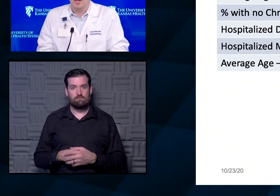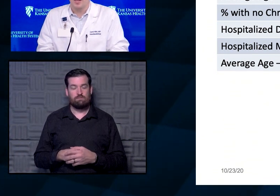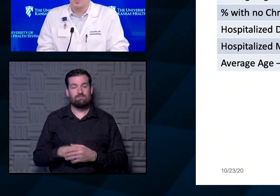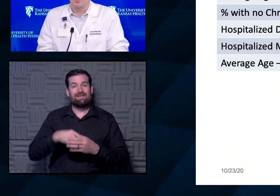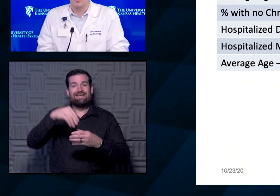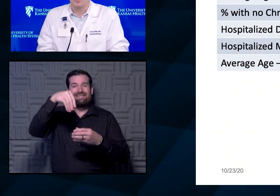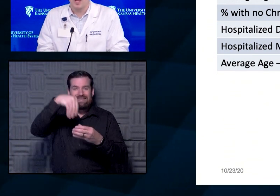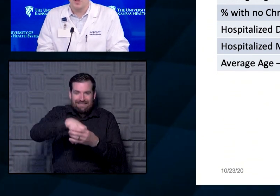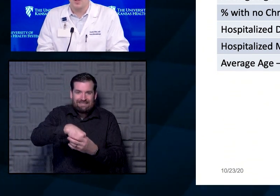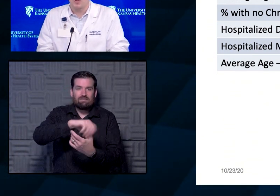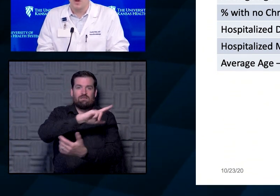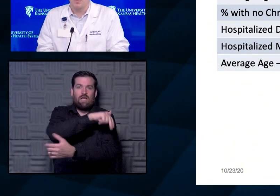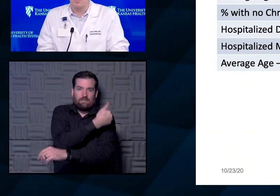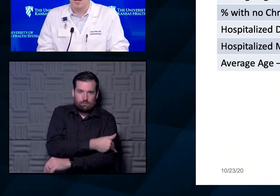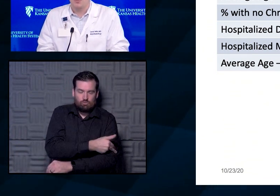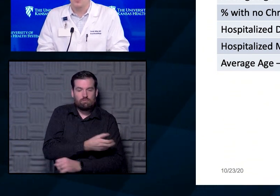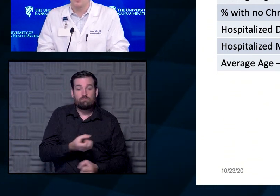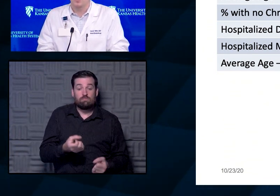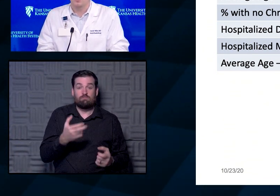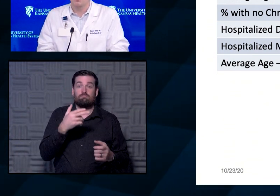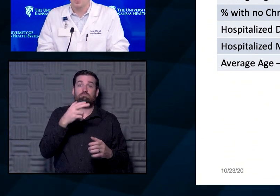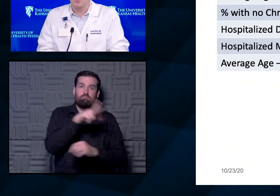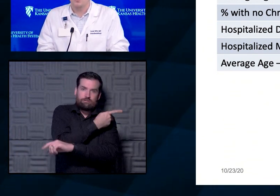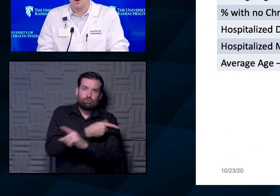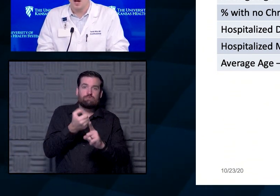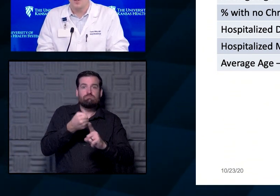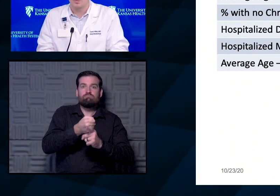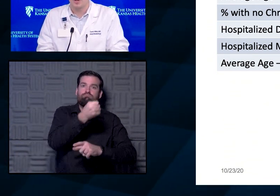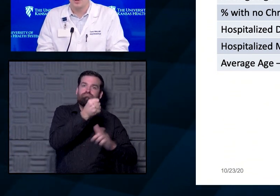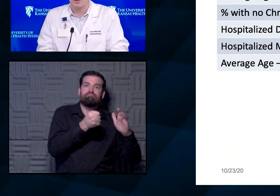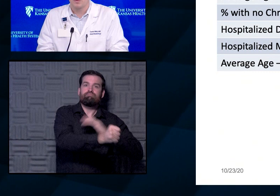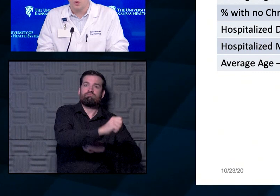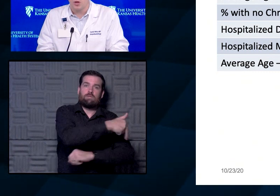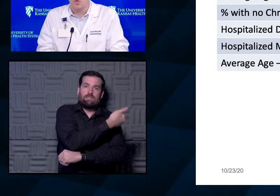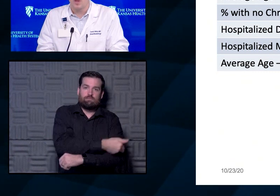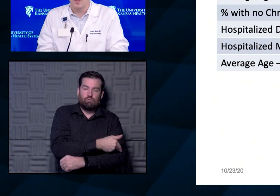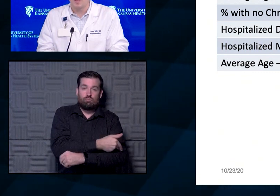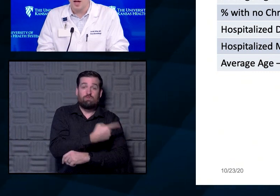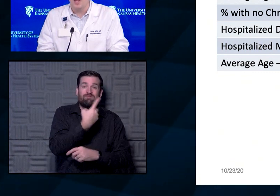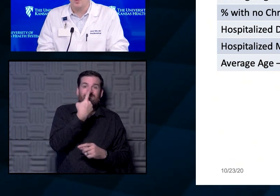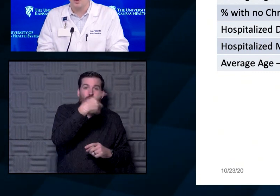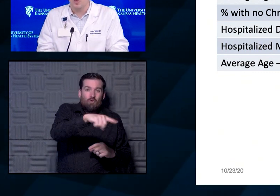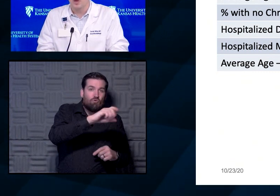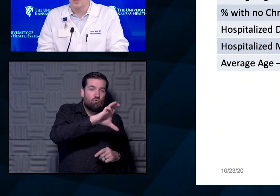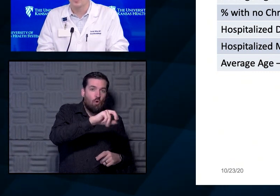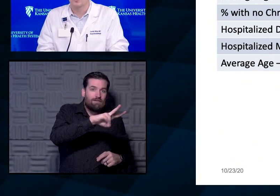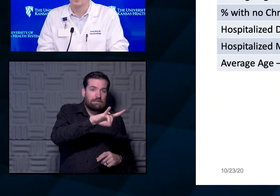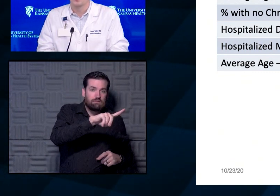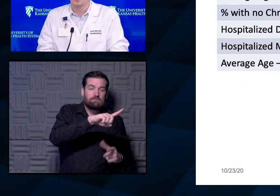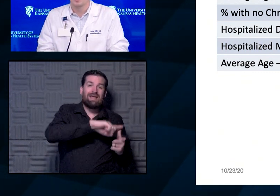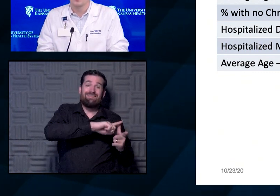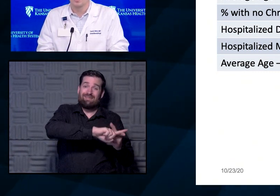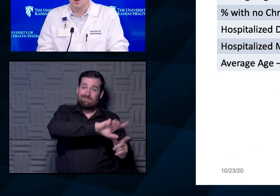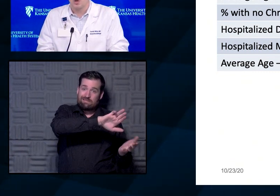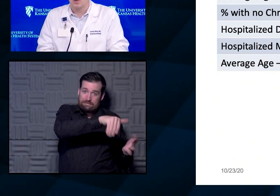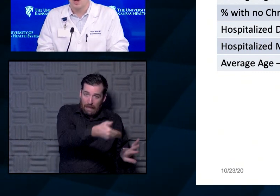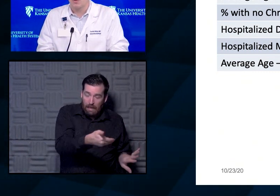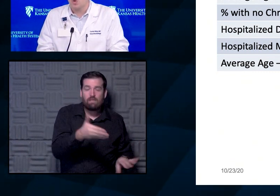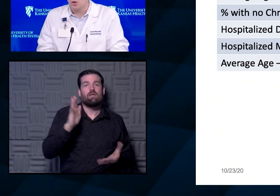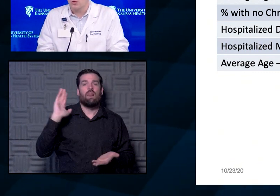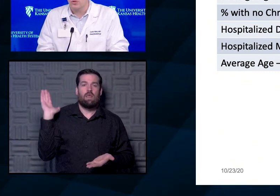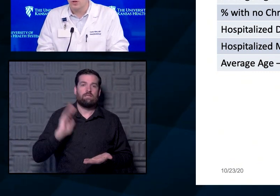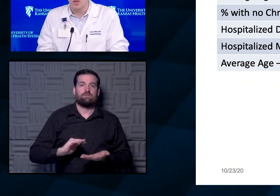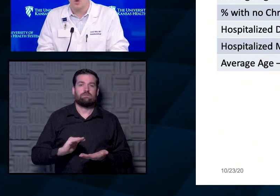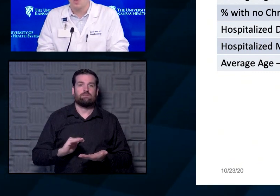in-hospital mortality, the percentage of the patients that are admitted to our hospital for COVID that die in their acute illness, is lower.